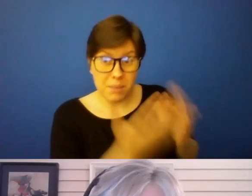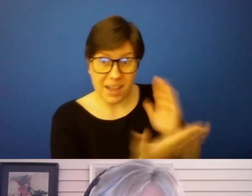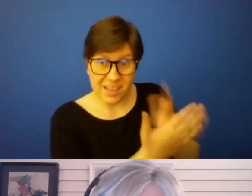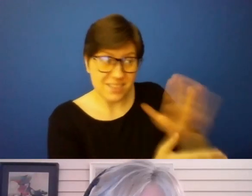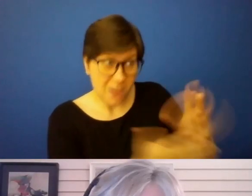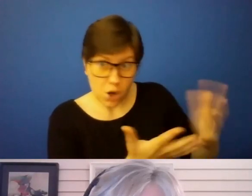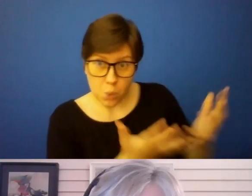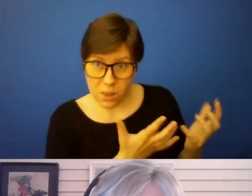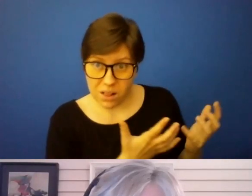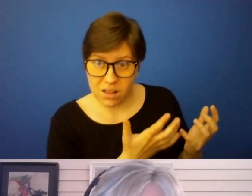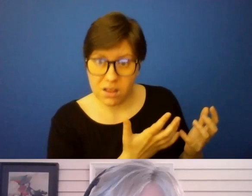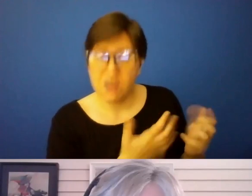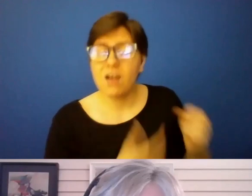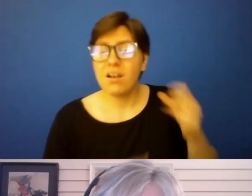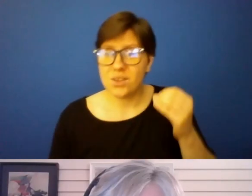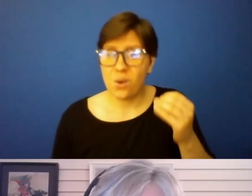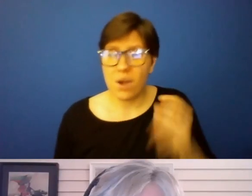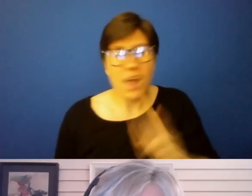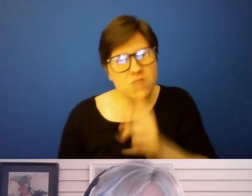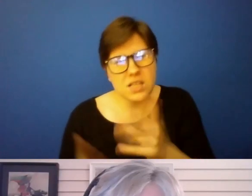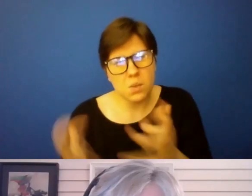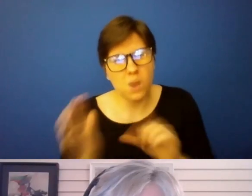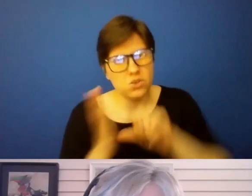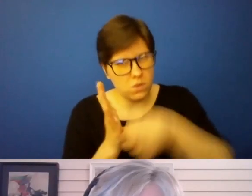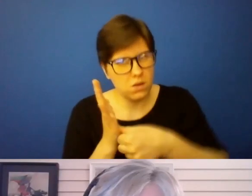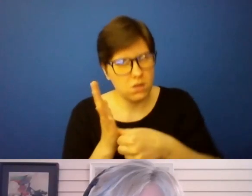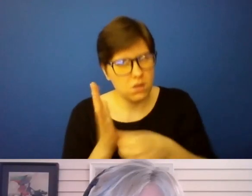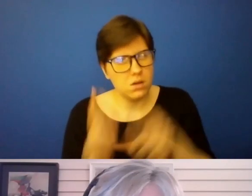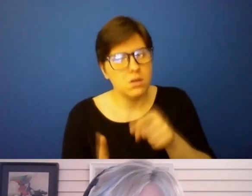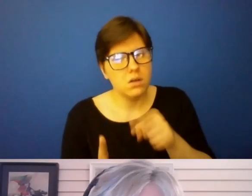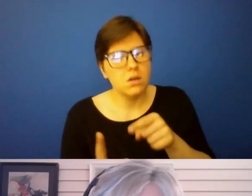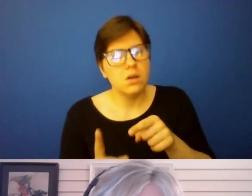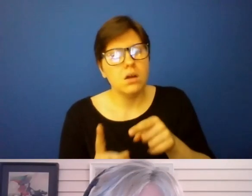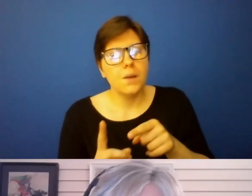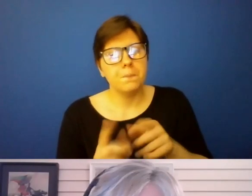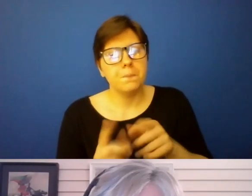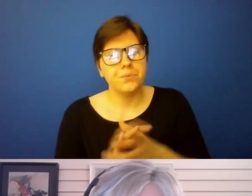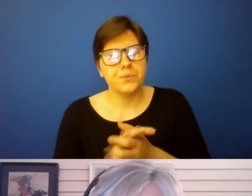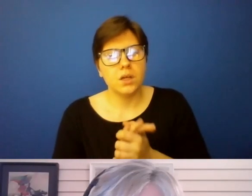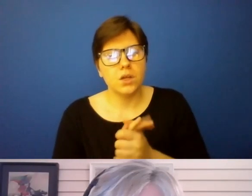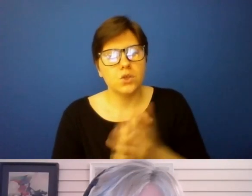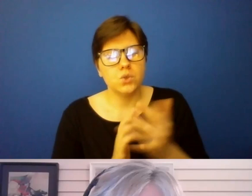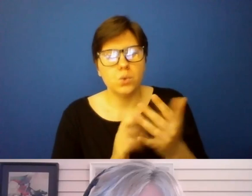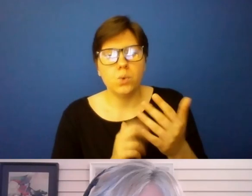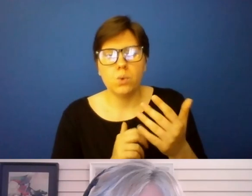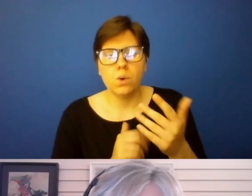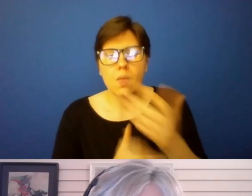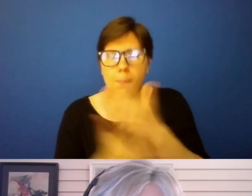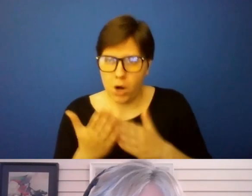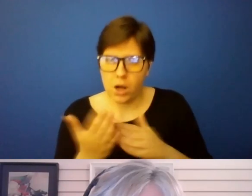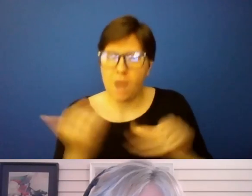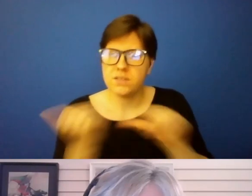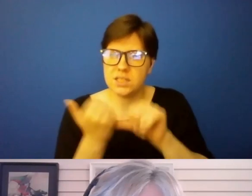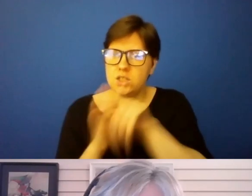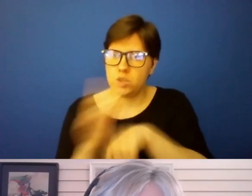person. So I really want to draw attention to the fact and to the part of assisted